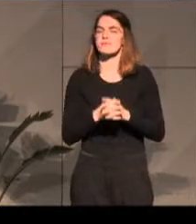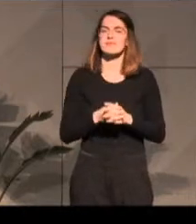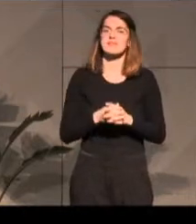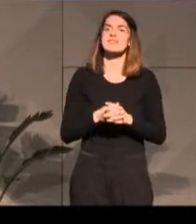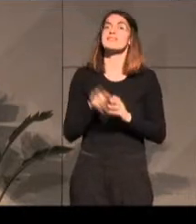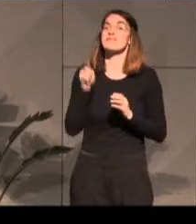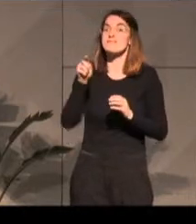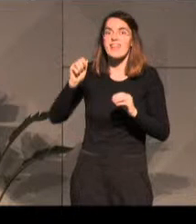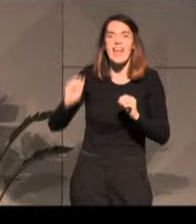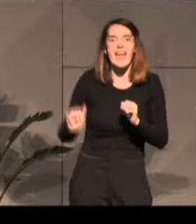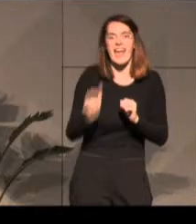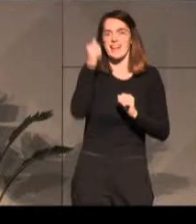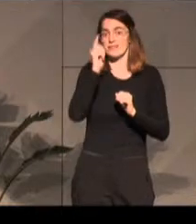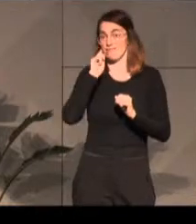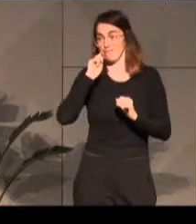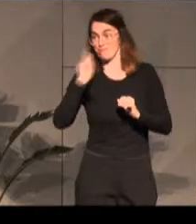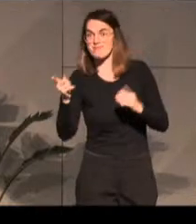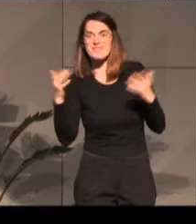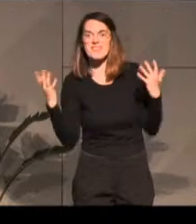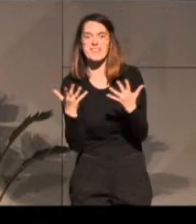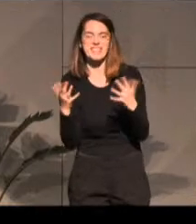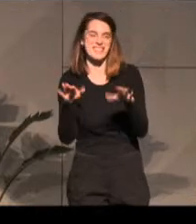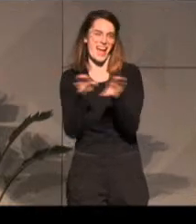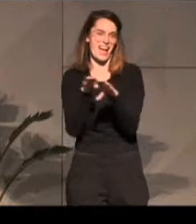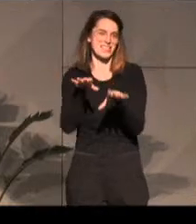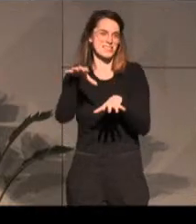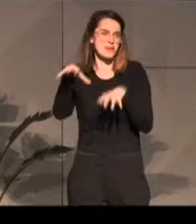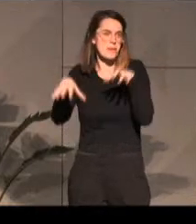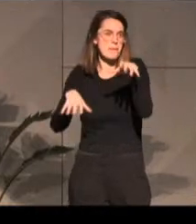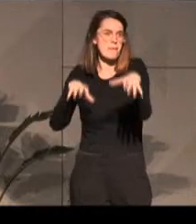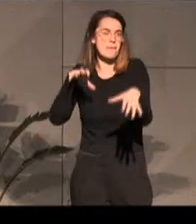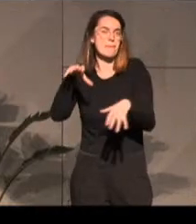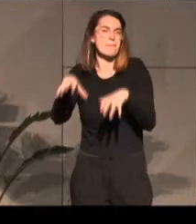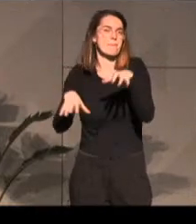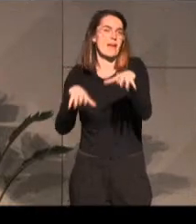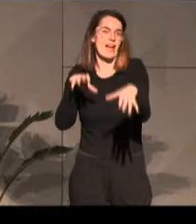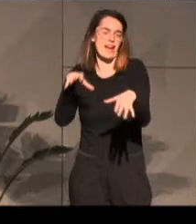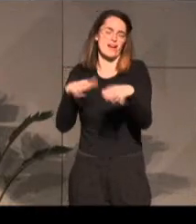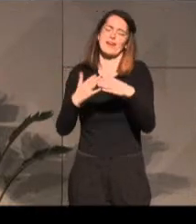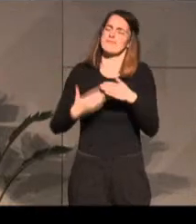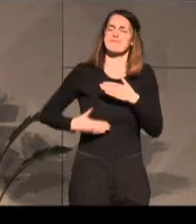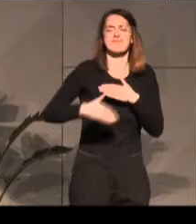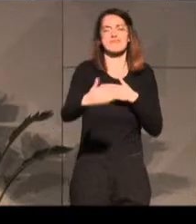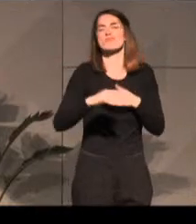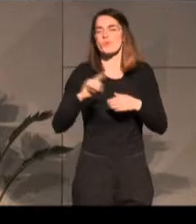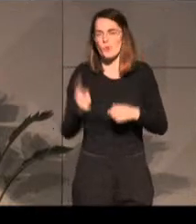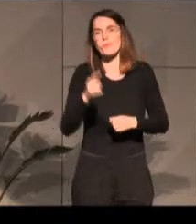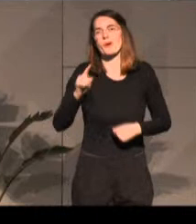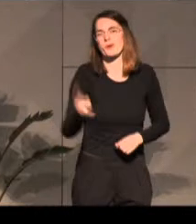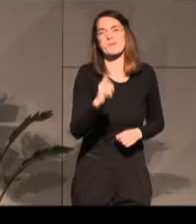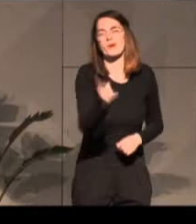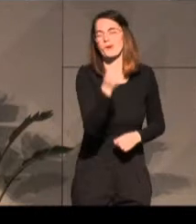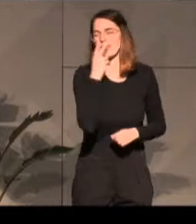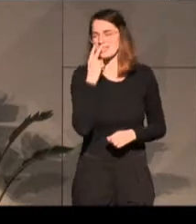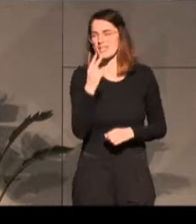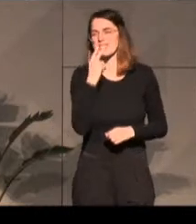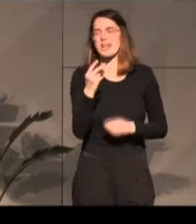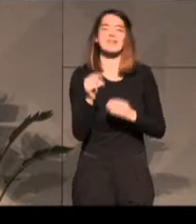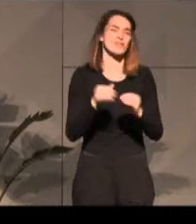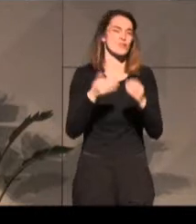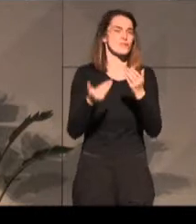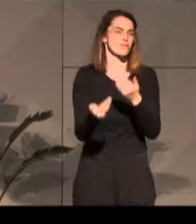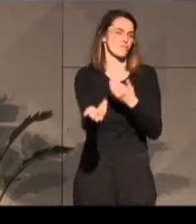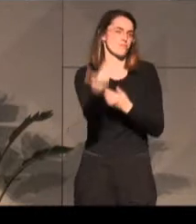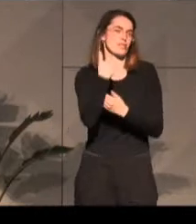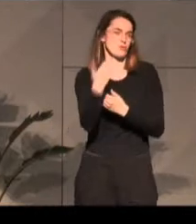times changing the slides? So we saw first polar bear. We saw many polar bears until the end of our